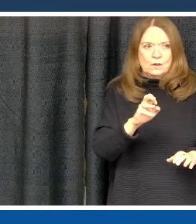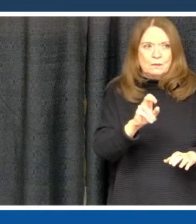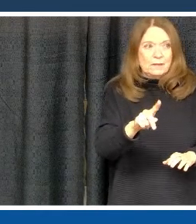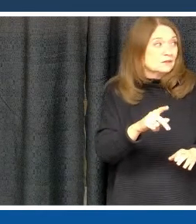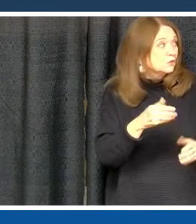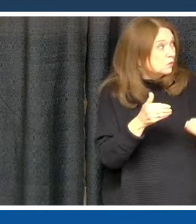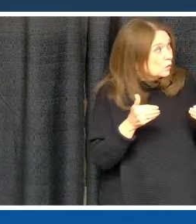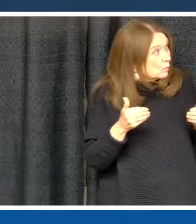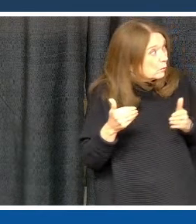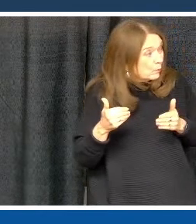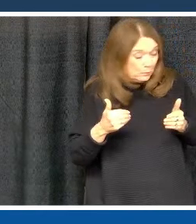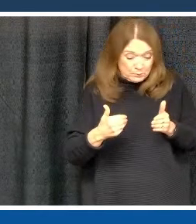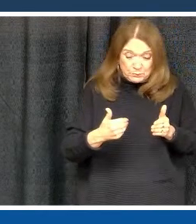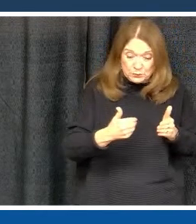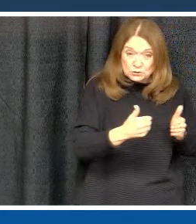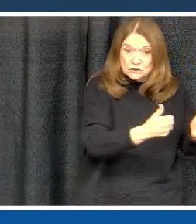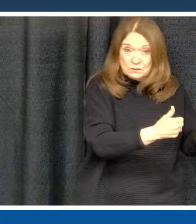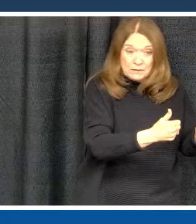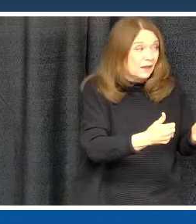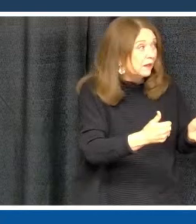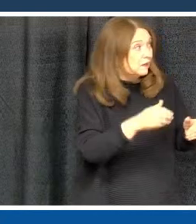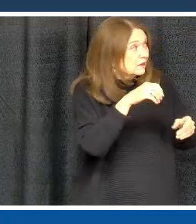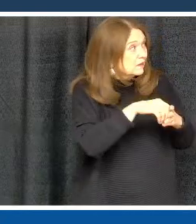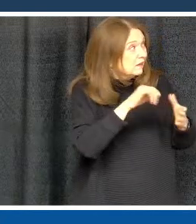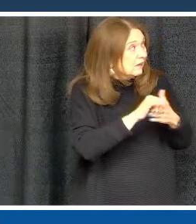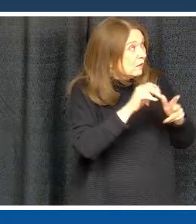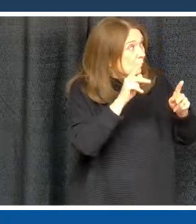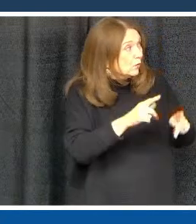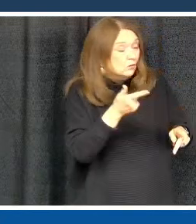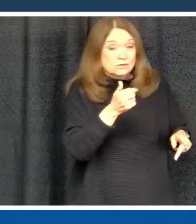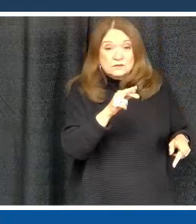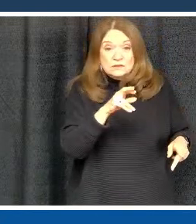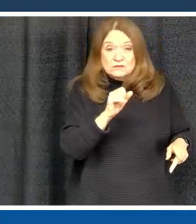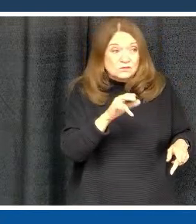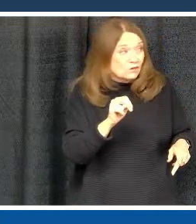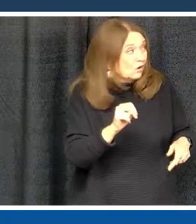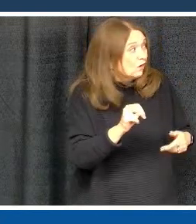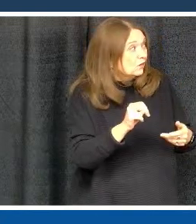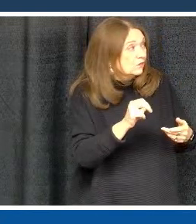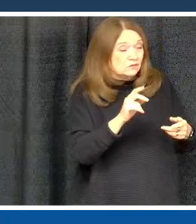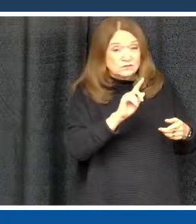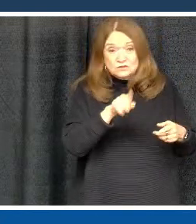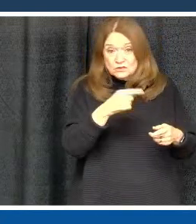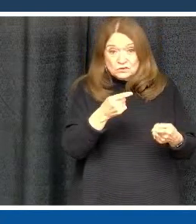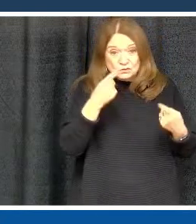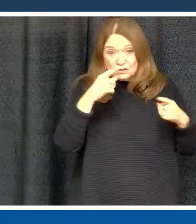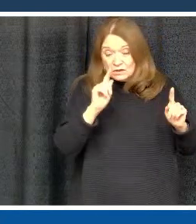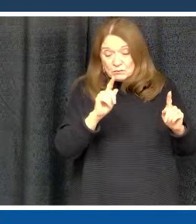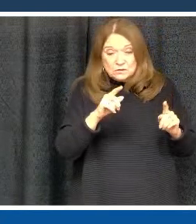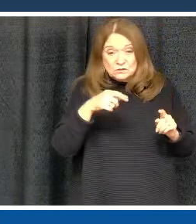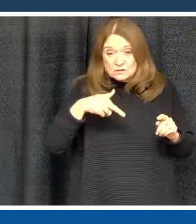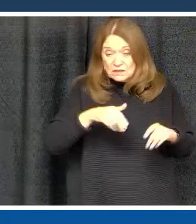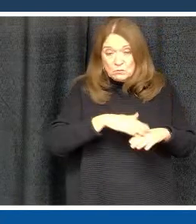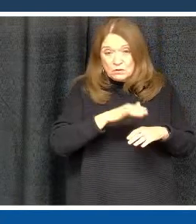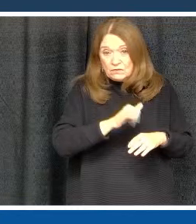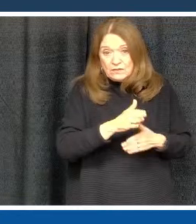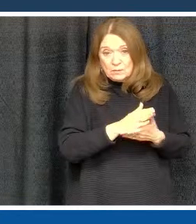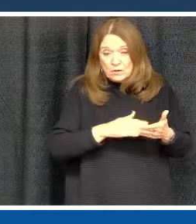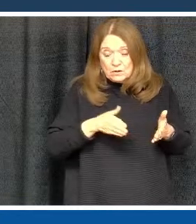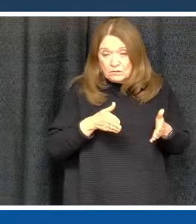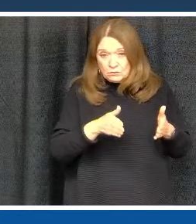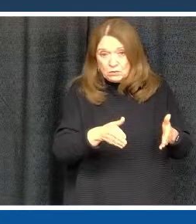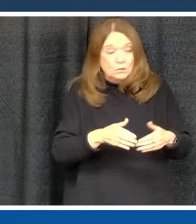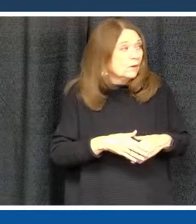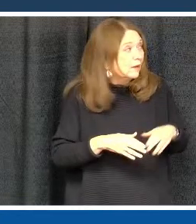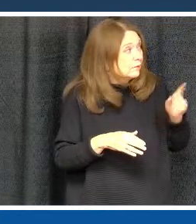entire area back, we're in that person's garden they've got there, just to accomplish a sidewalk on this side of the roadway. This